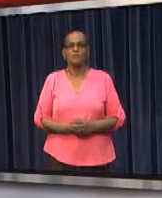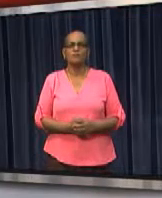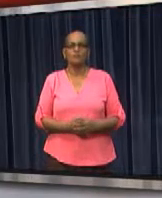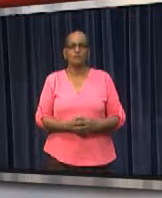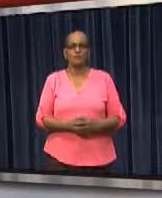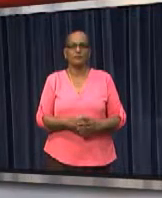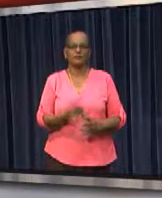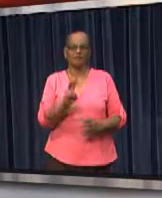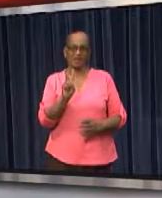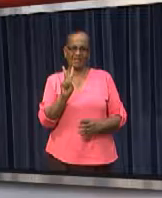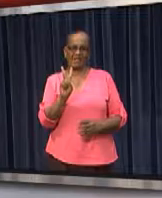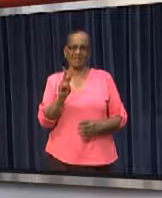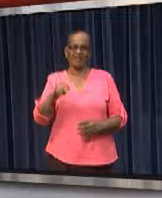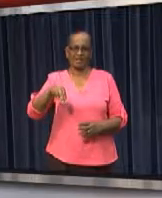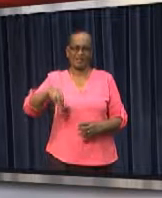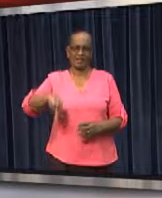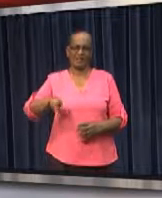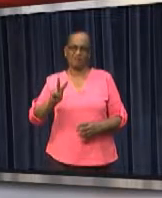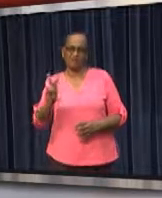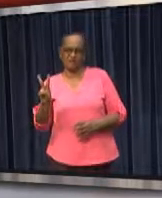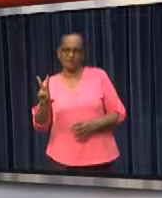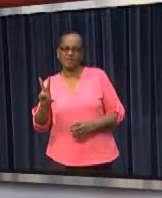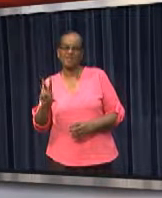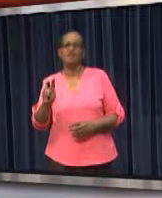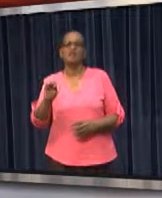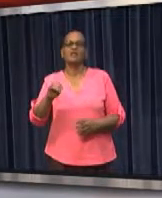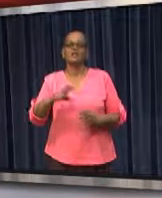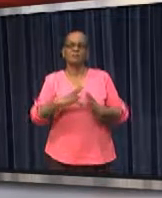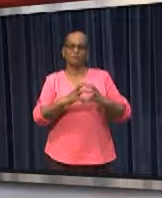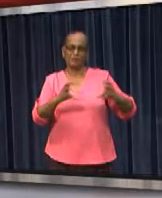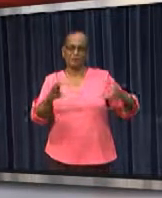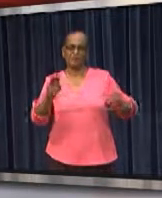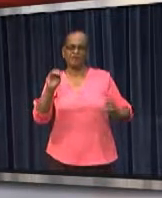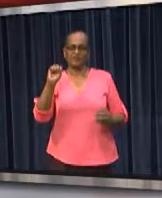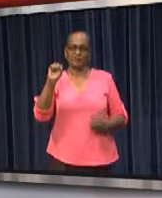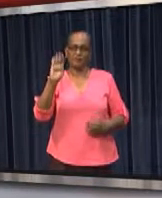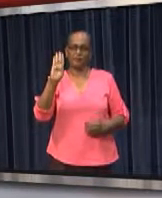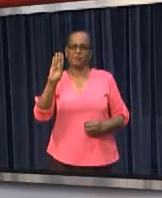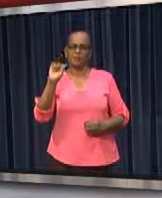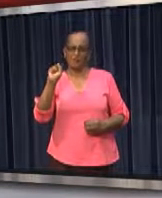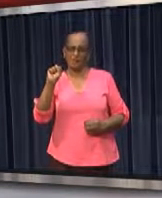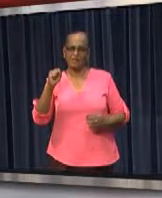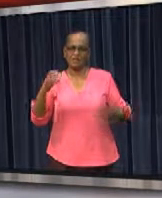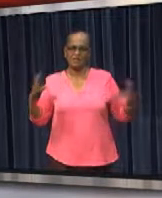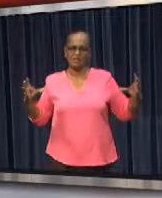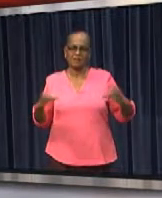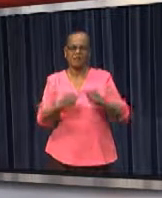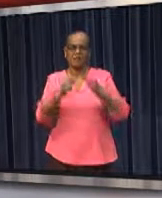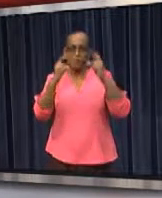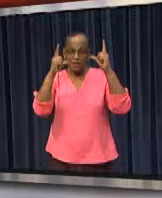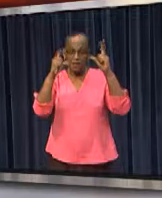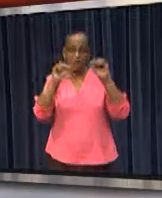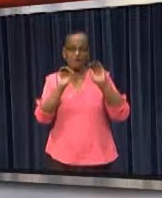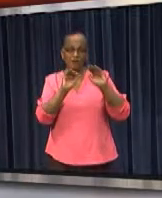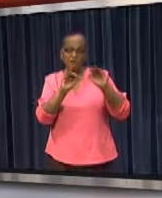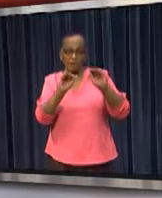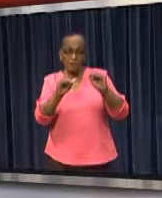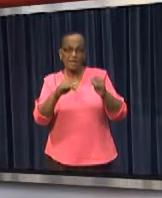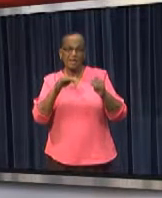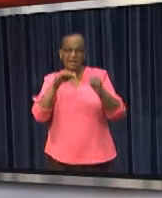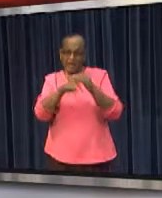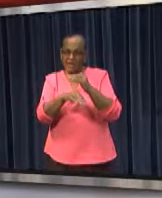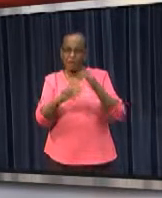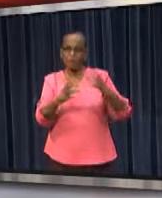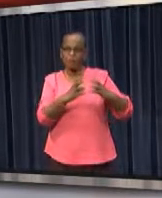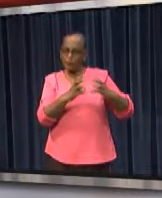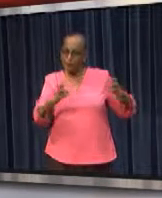The EBS wishes to inform society that there is a coordinated procurement process in